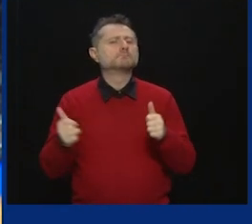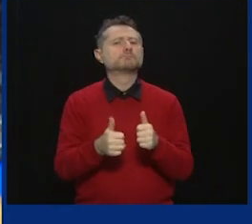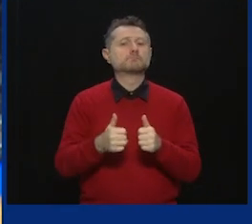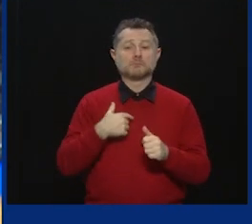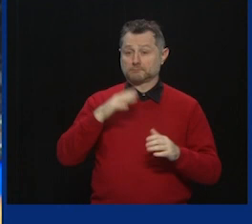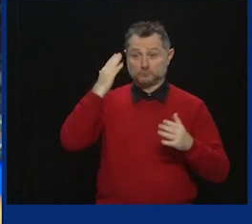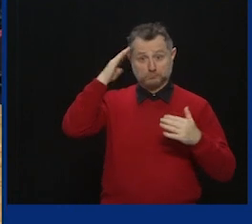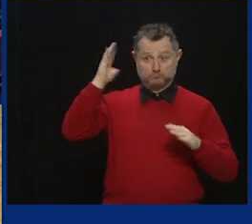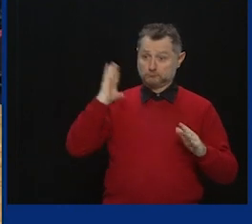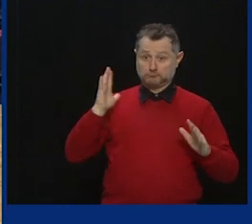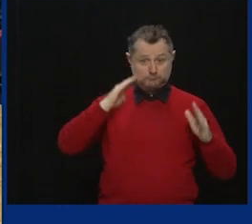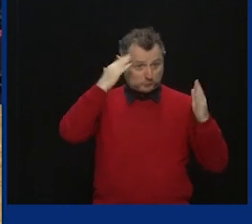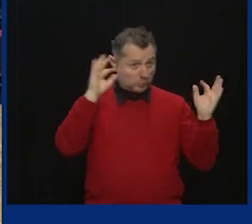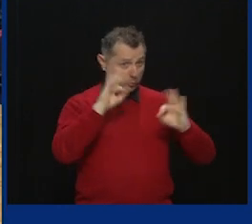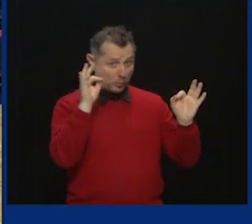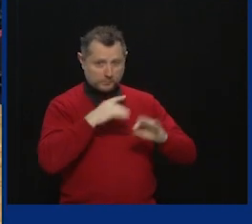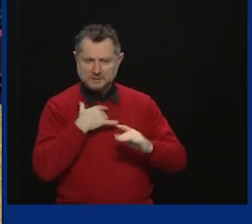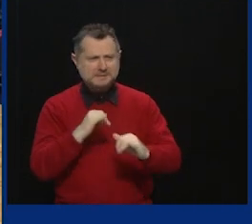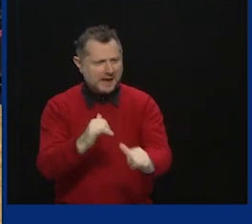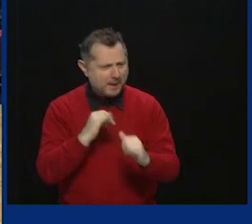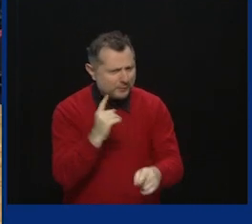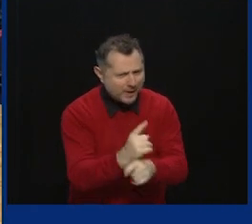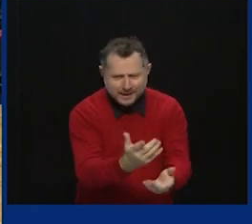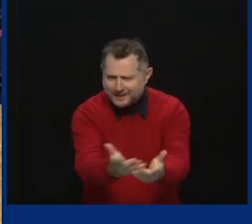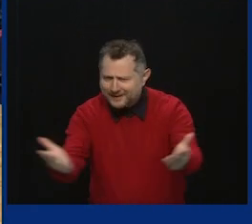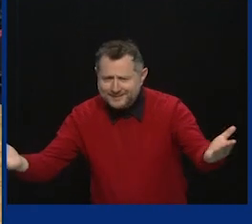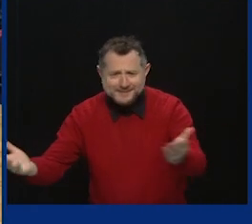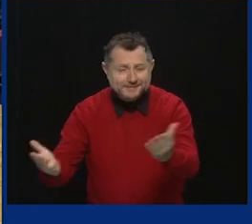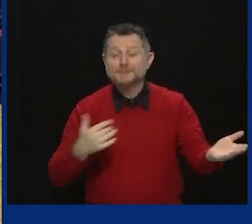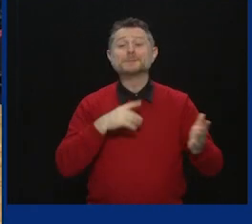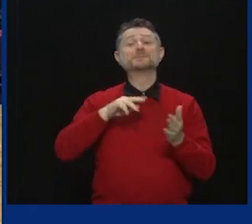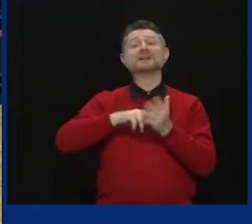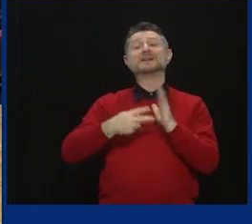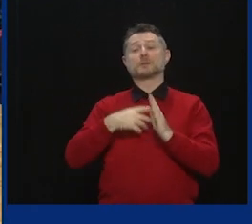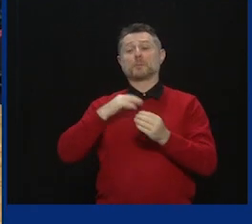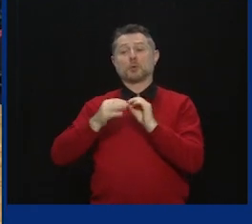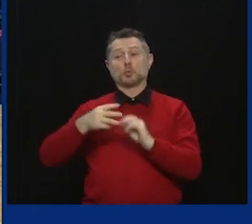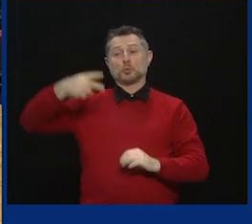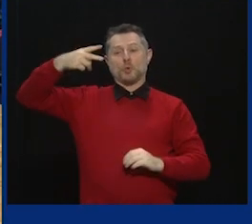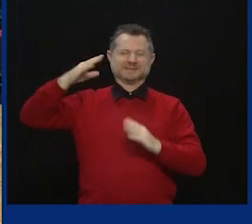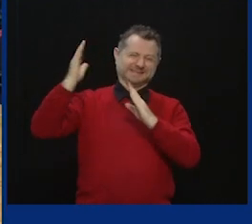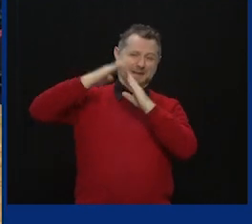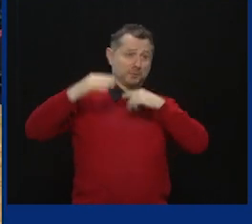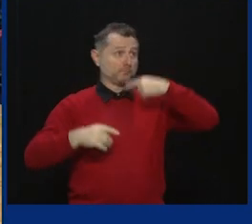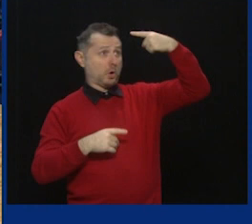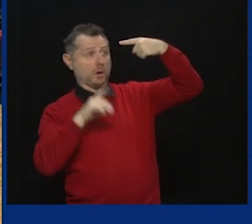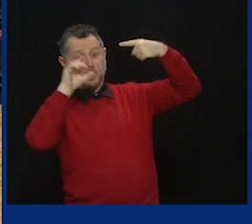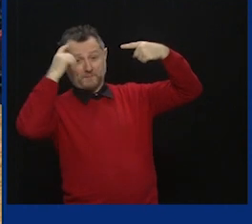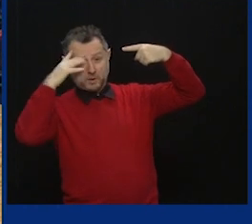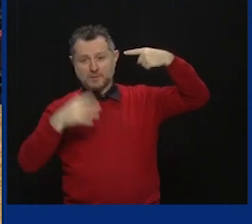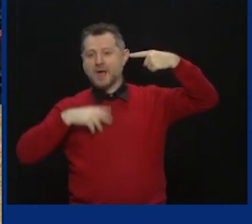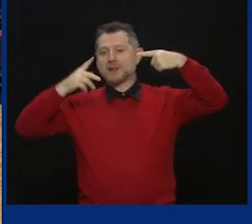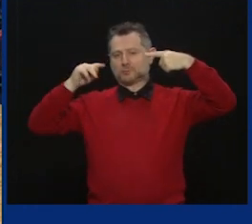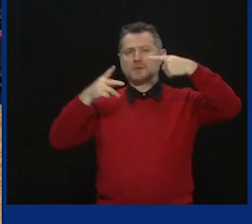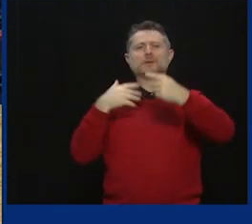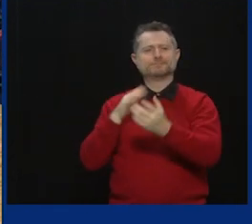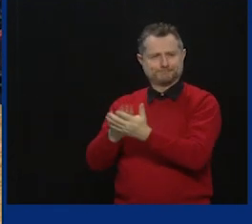I came one either. That's all right. That's like the number two person in the entire state of New York. Let's give a round of applause to Lieutenant Governor Brian